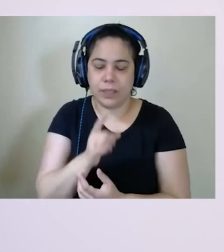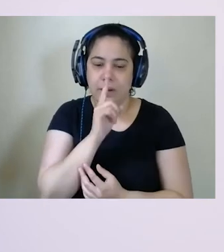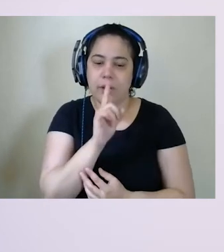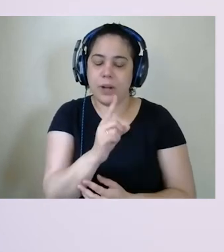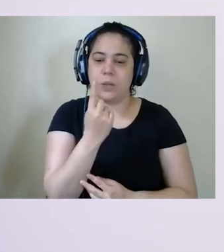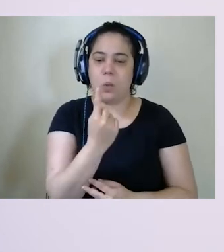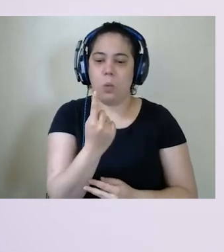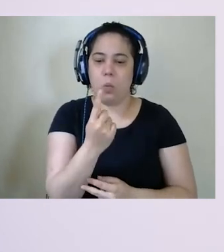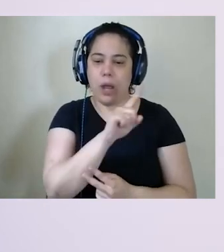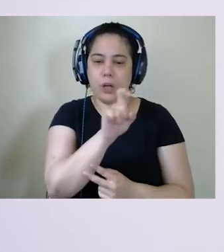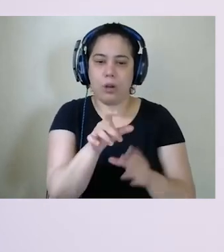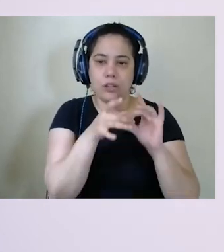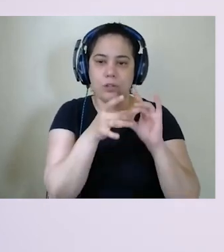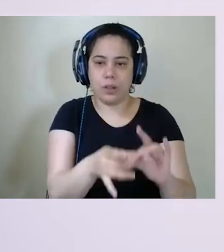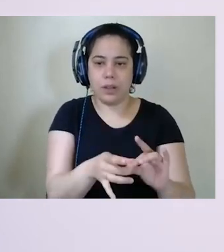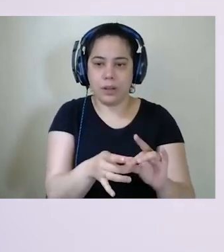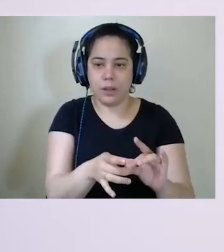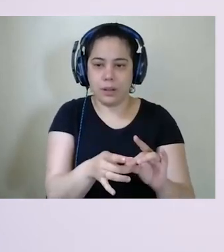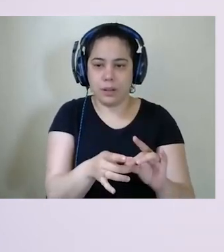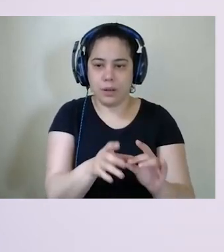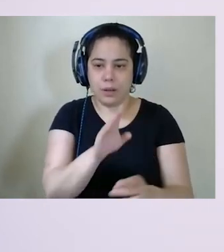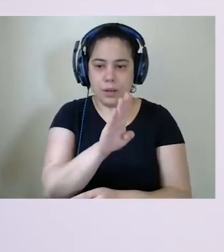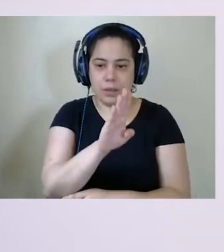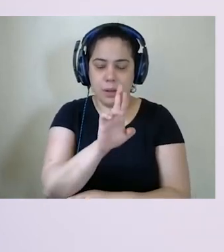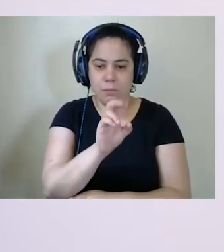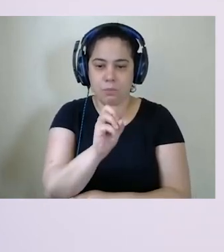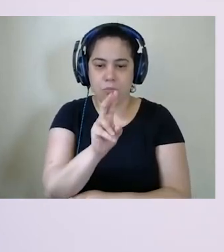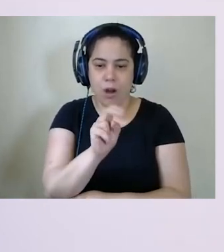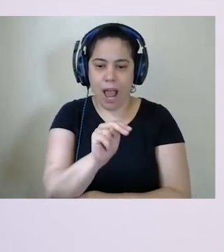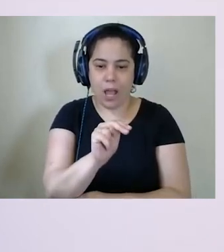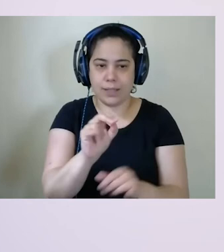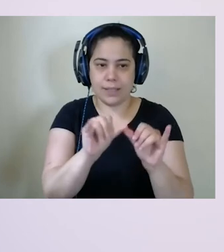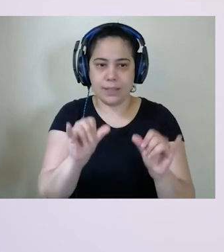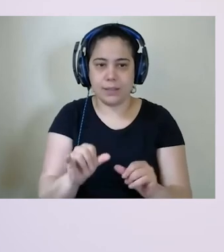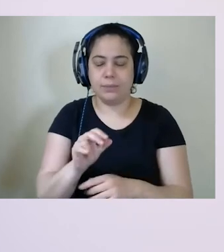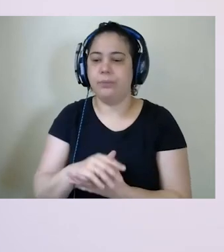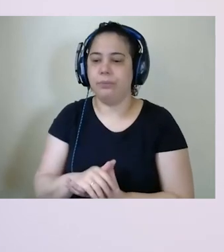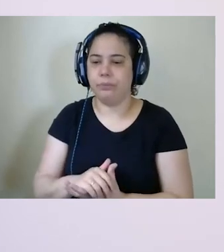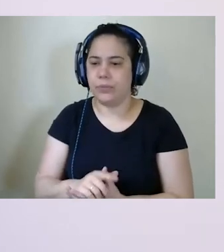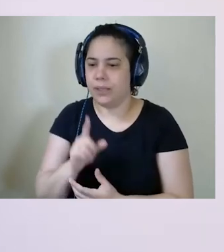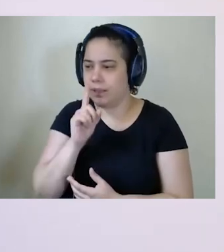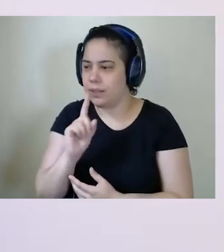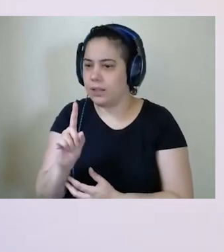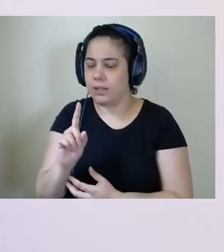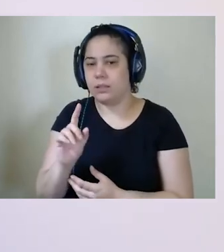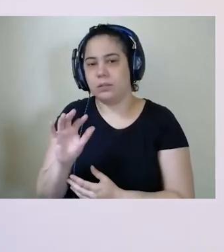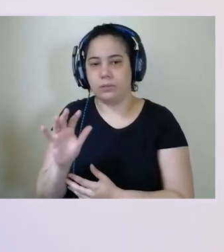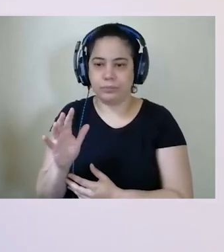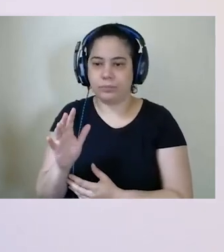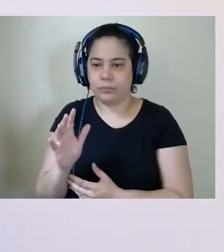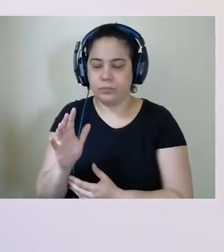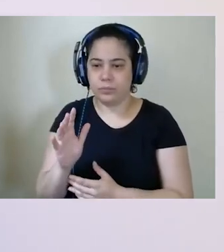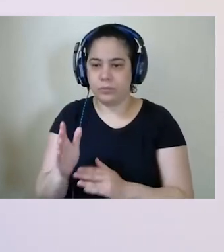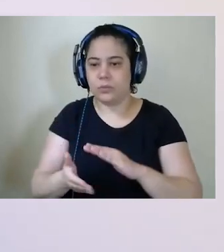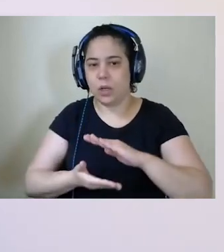system. If you have any thoughts about that approach to neurofeedback. A Val Brown system works well with